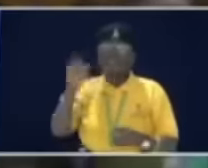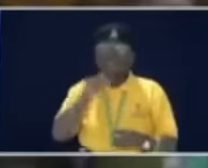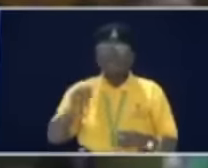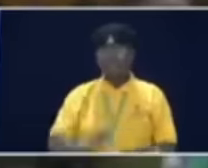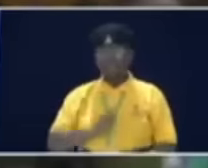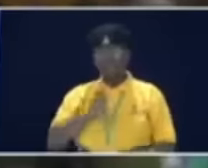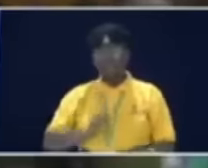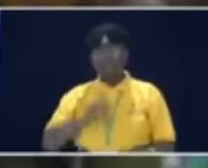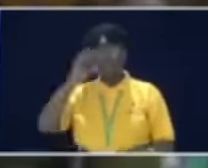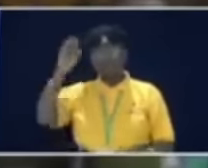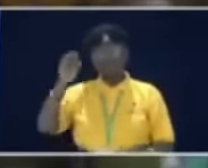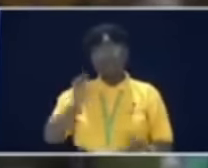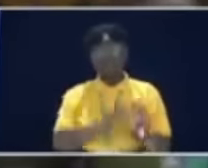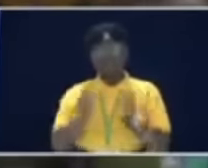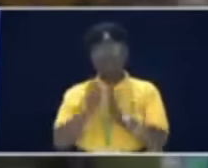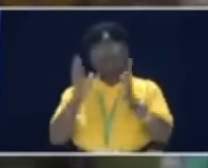Christianity teaches